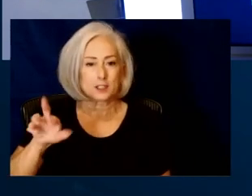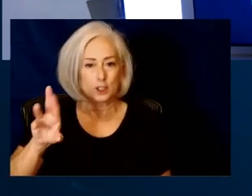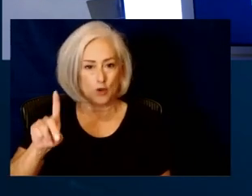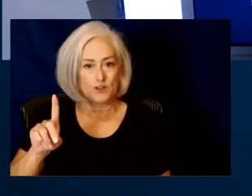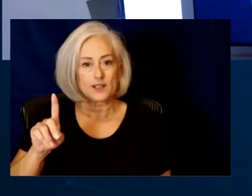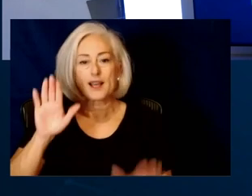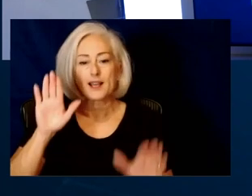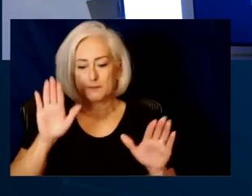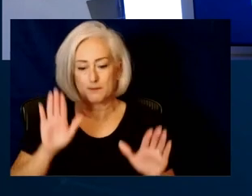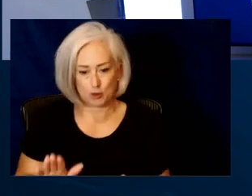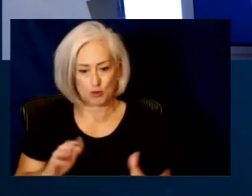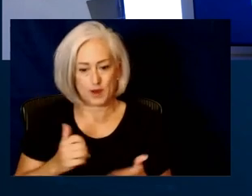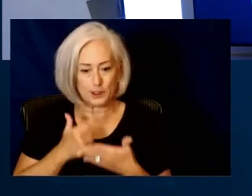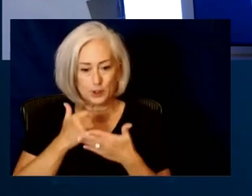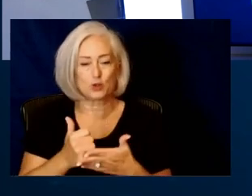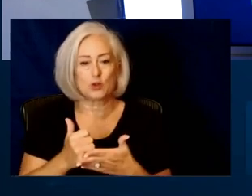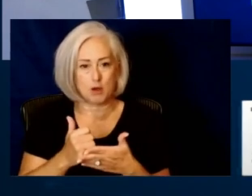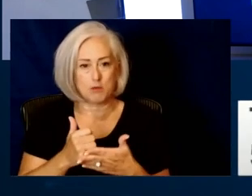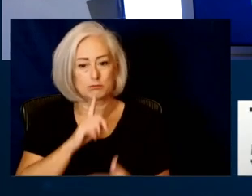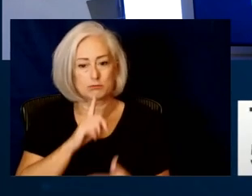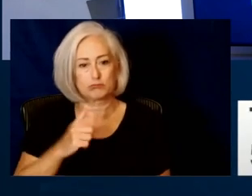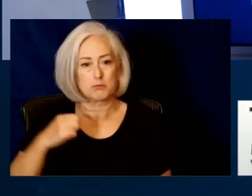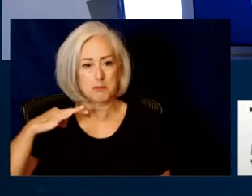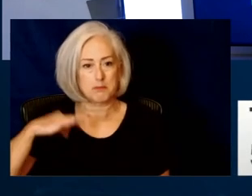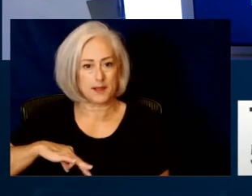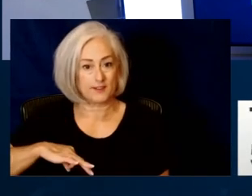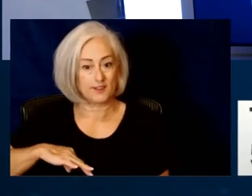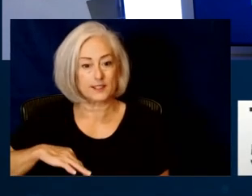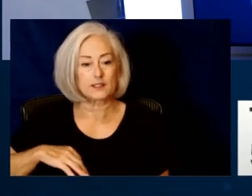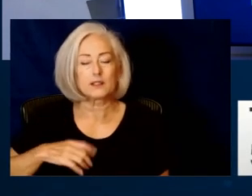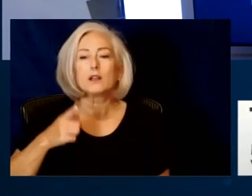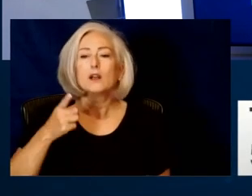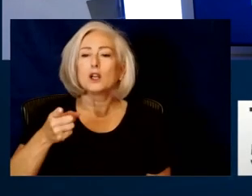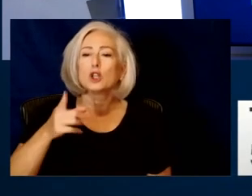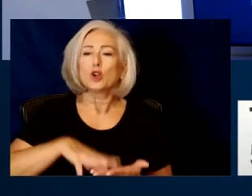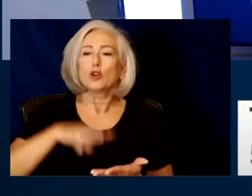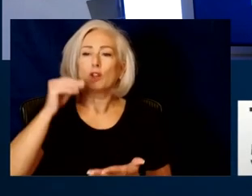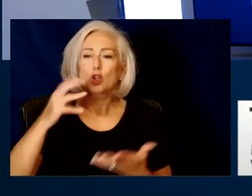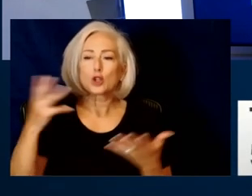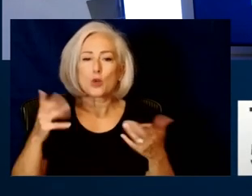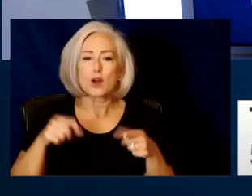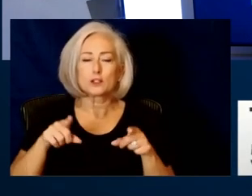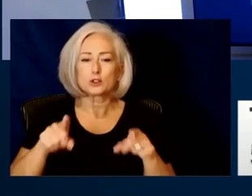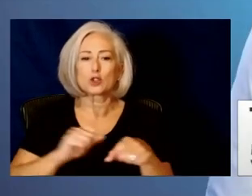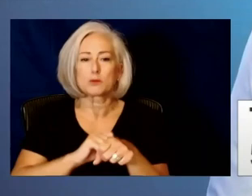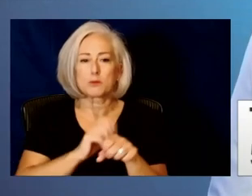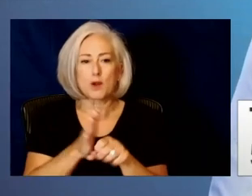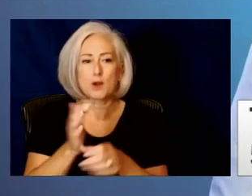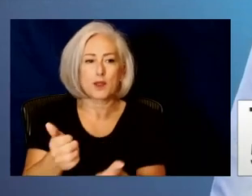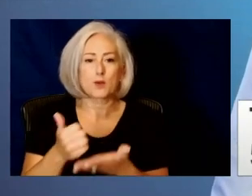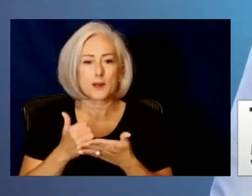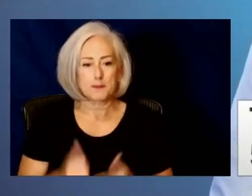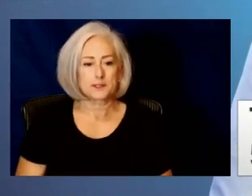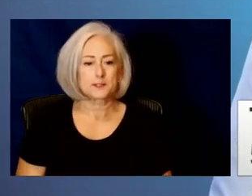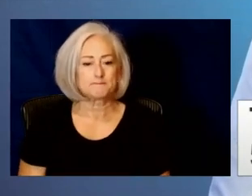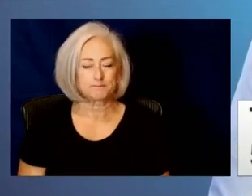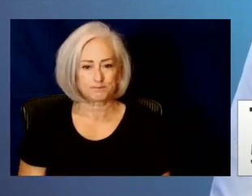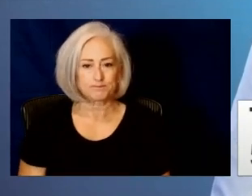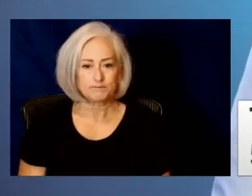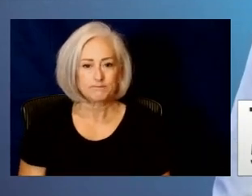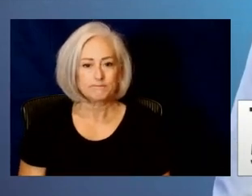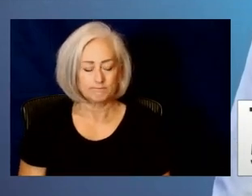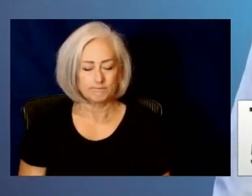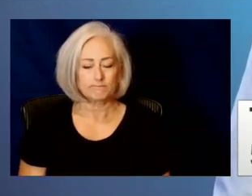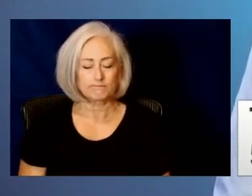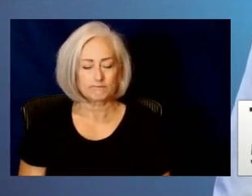pandemic. What have you learned that might be of a special note to our audience? Well, I think as we talk about the